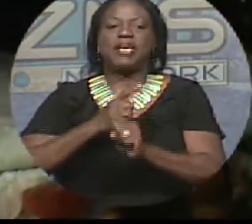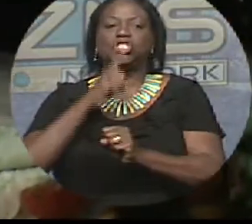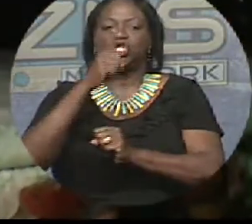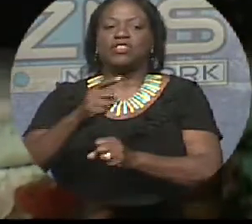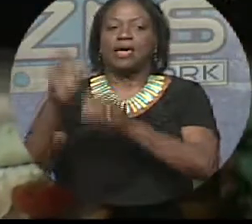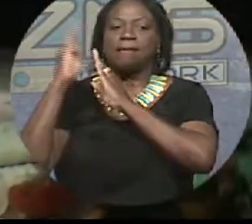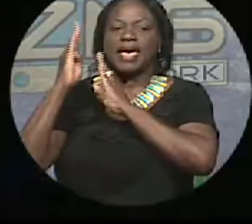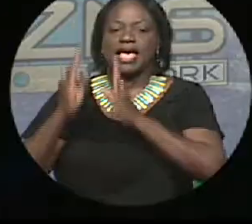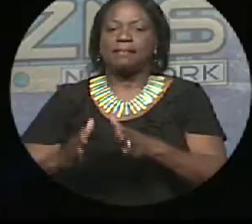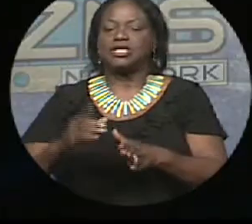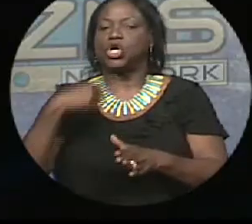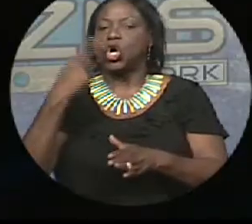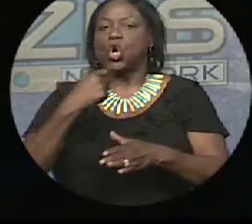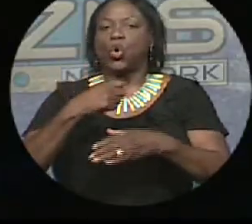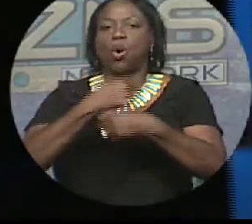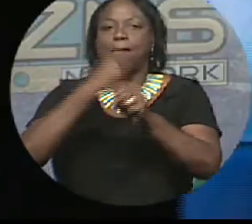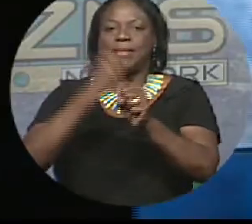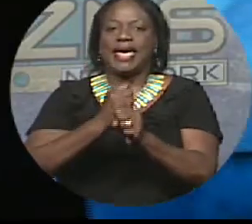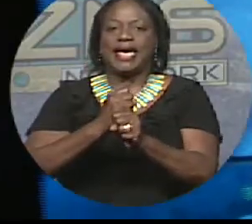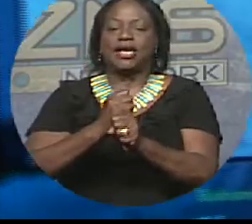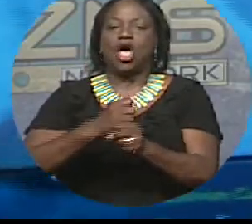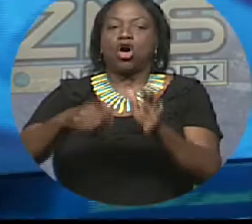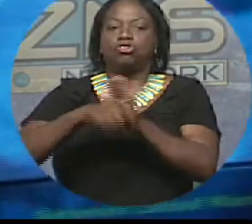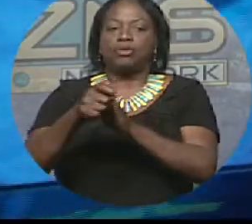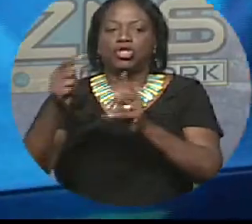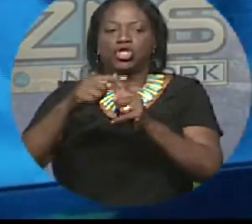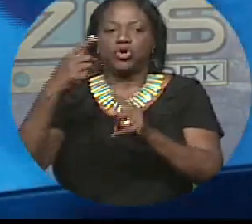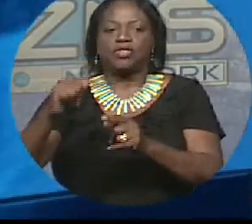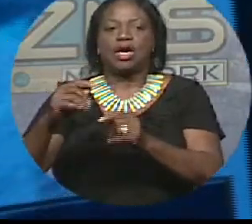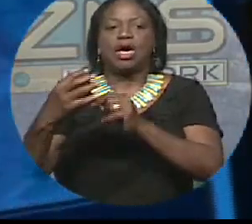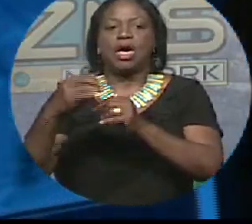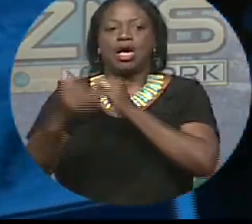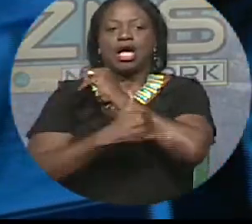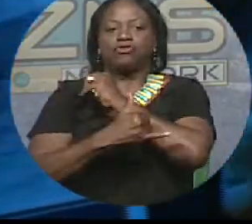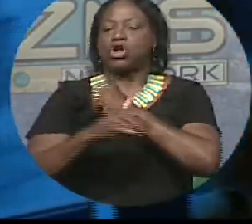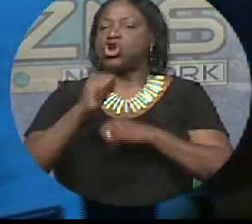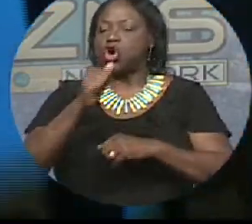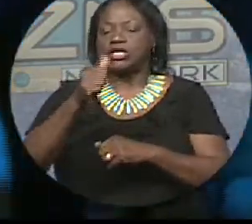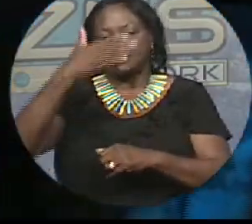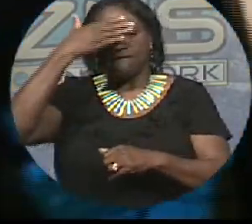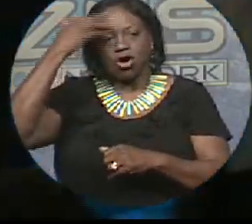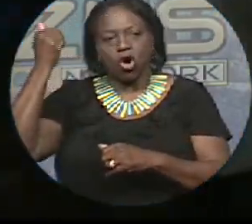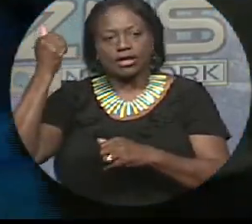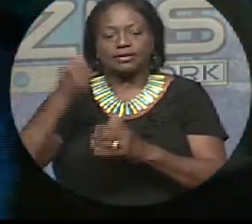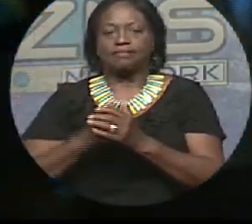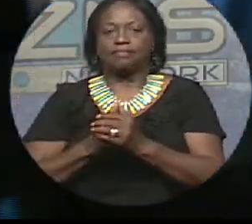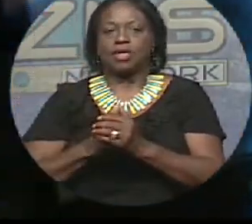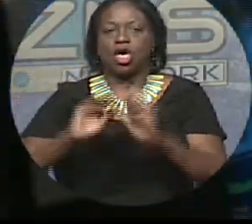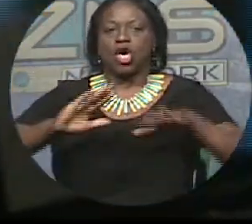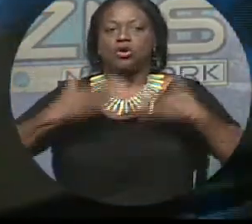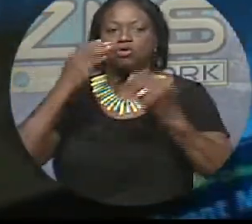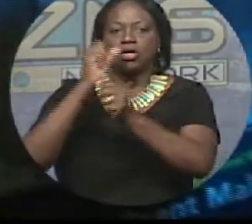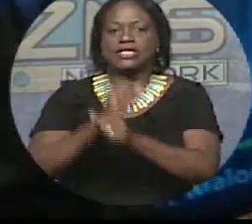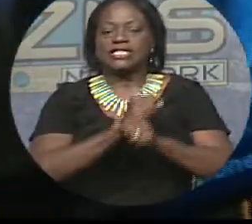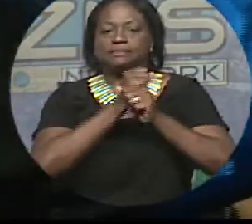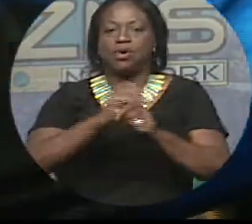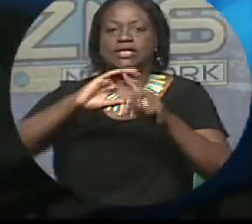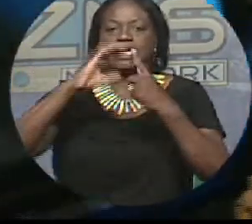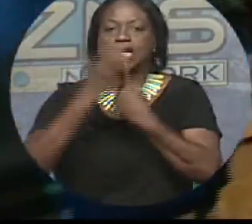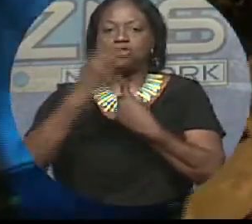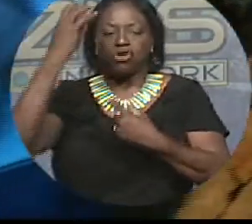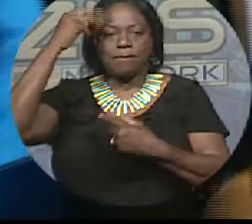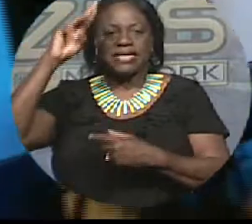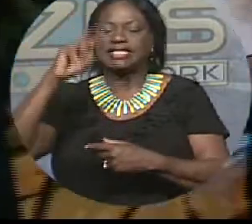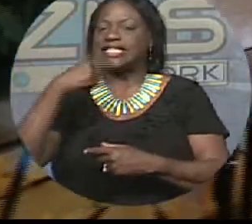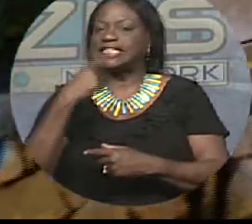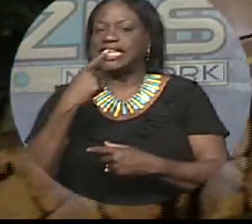who have made a meaningful contribution to the country are not forgotten. Youth, Sports and Culture Minister, the Honorable Dr. Daniel Johnson, said